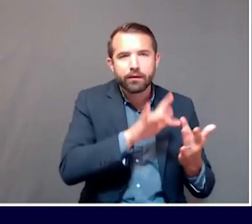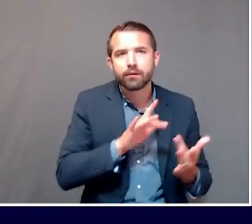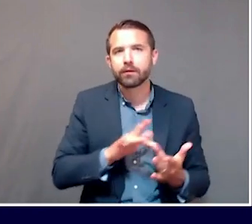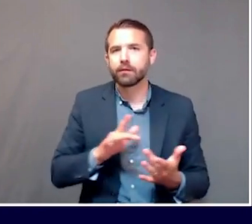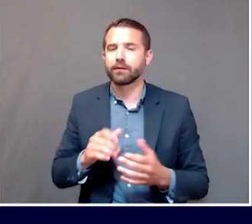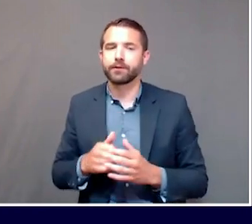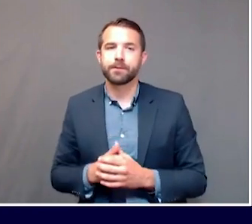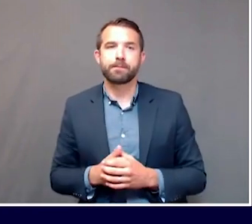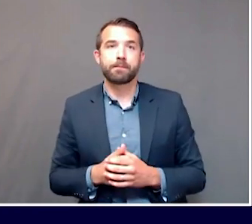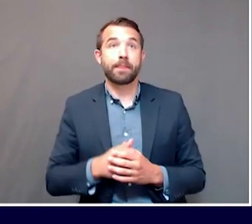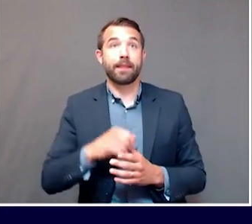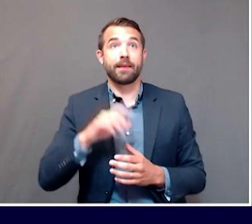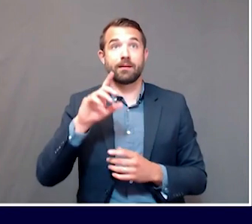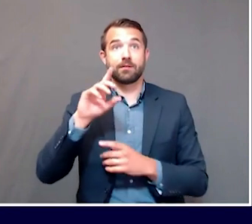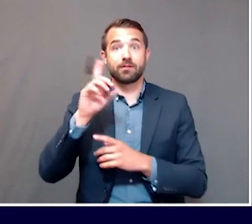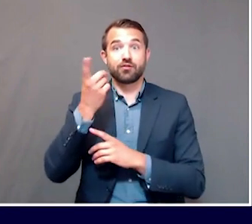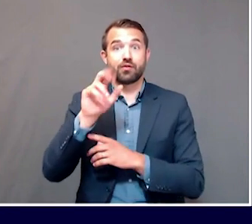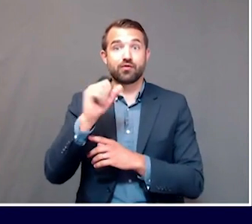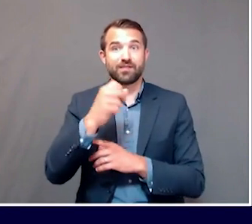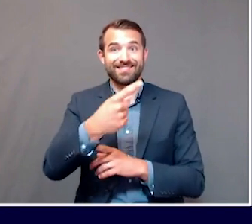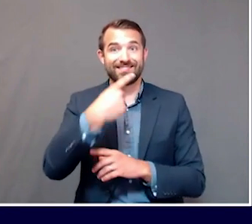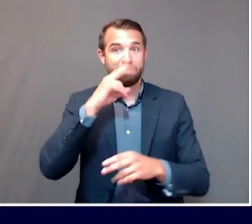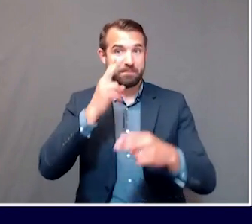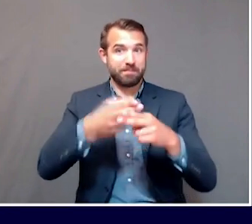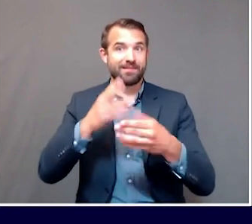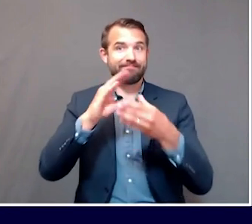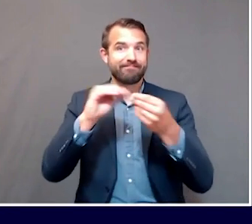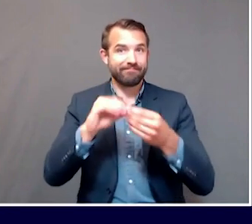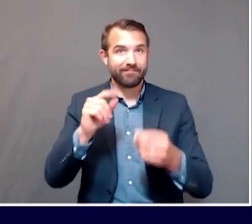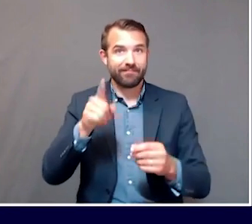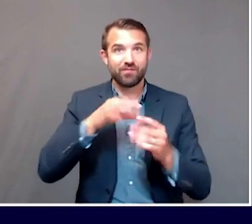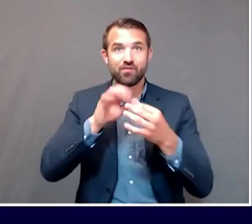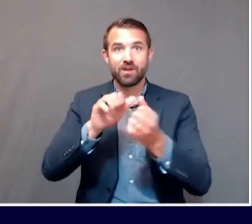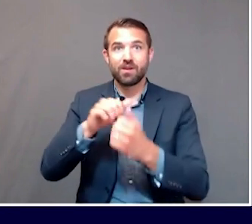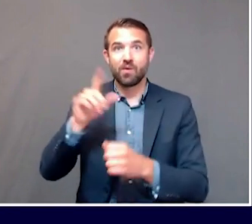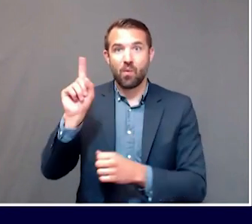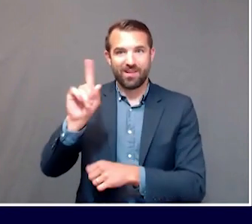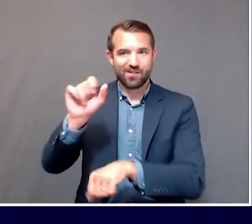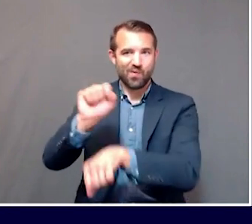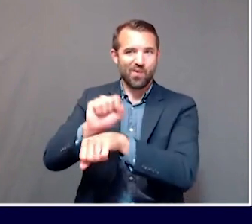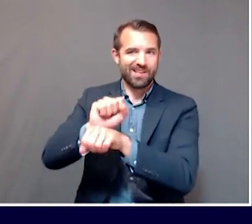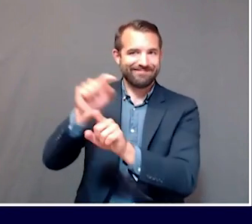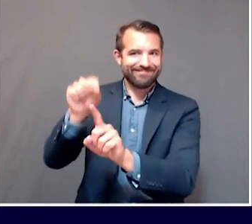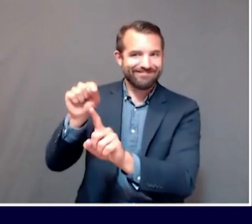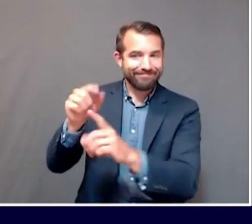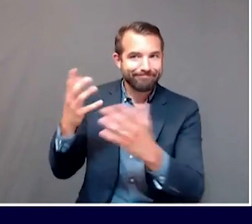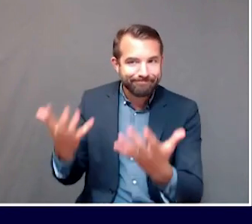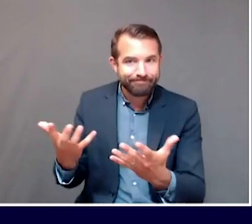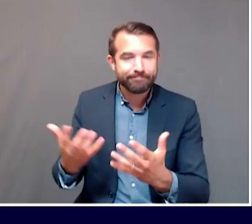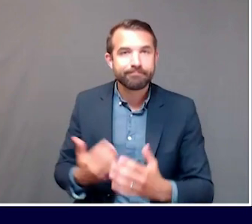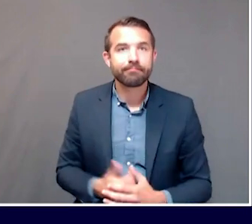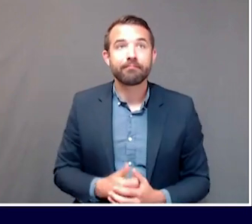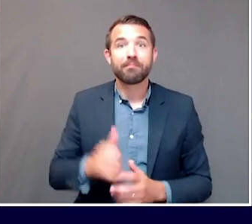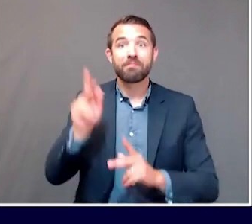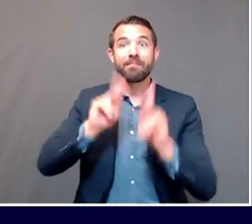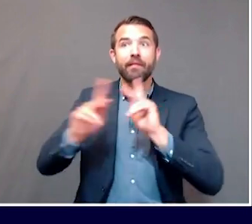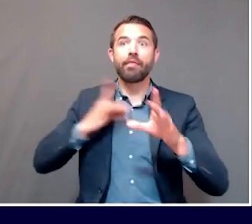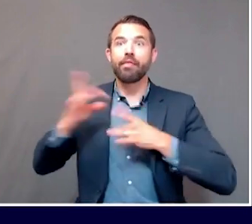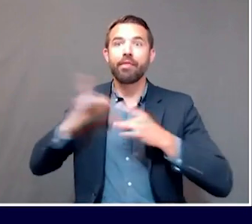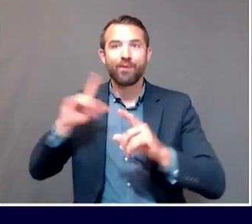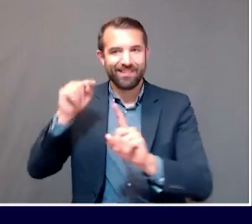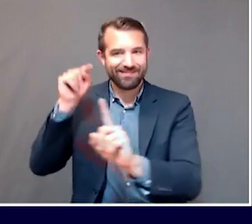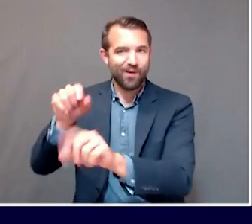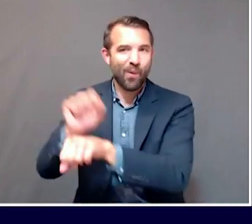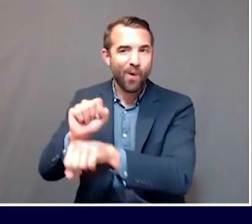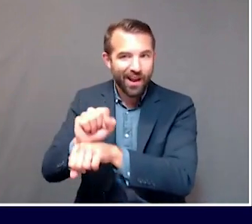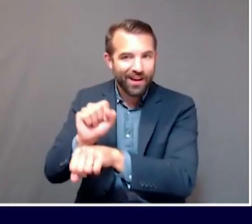this is work-related, relating to the workplaces where people have been working and congested facilities perhaps, but no,